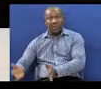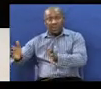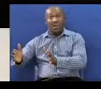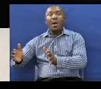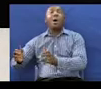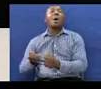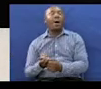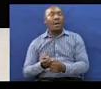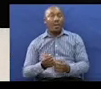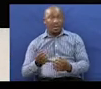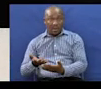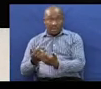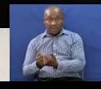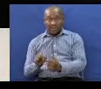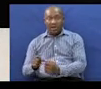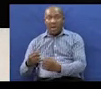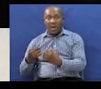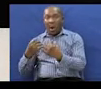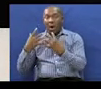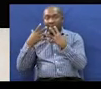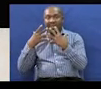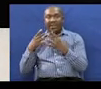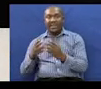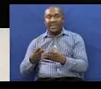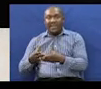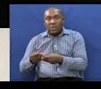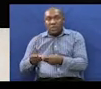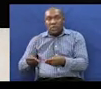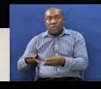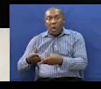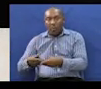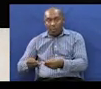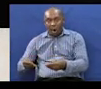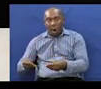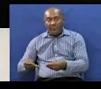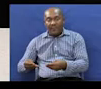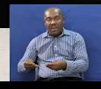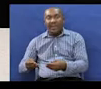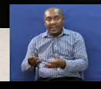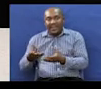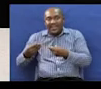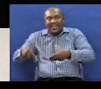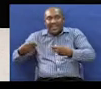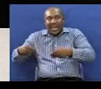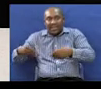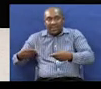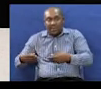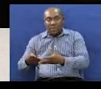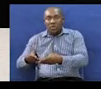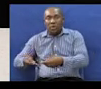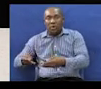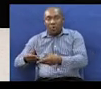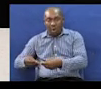reason is because oxygen is slightly soluble in water. Why?